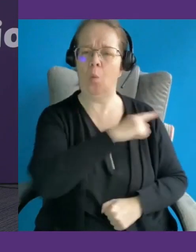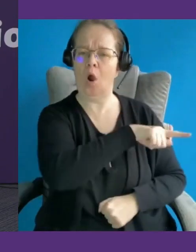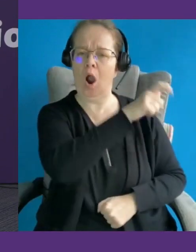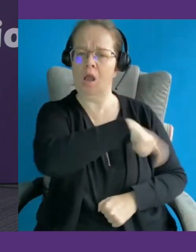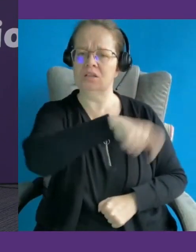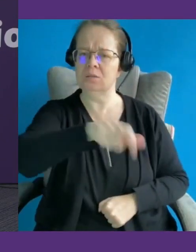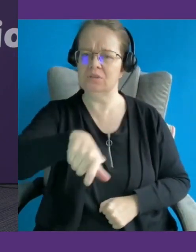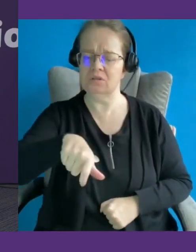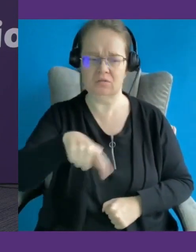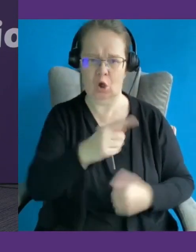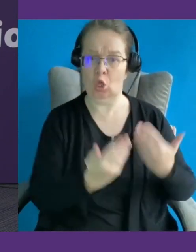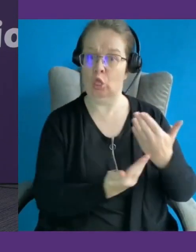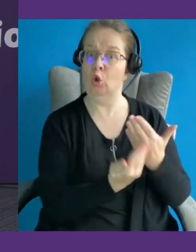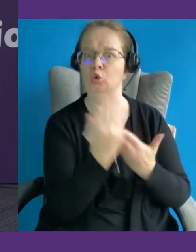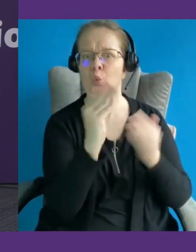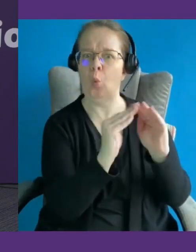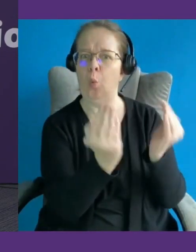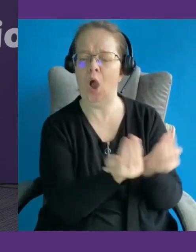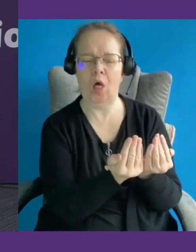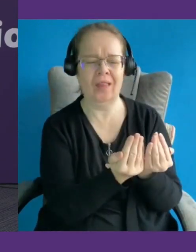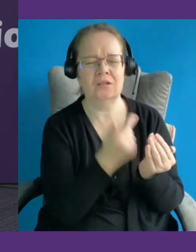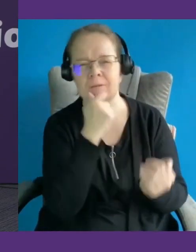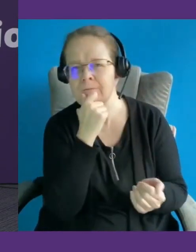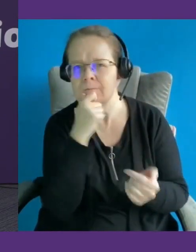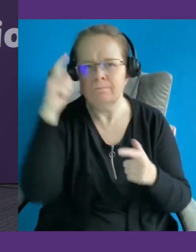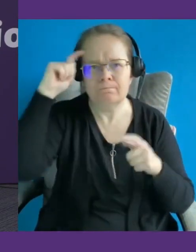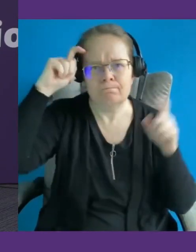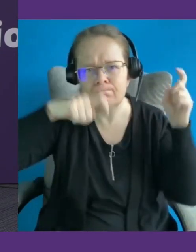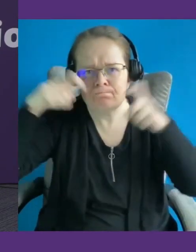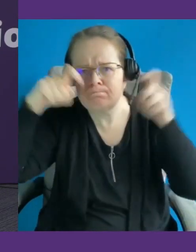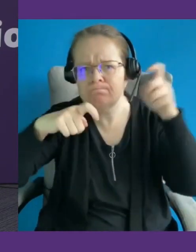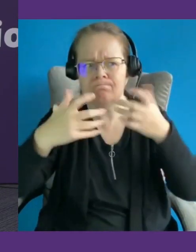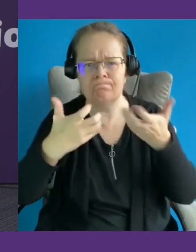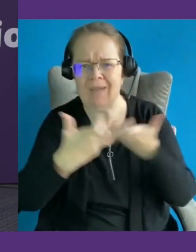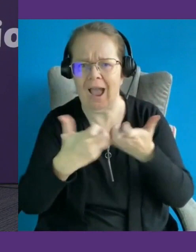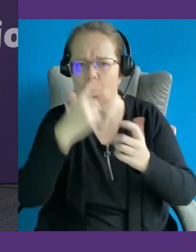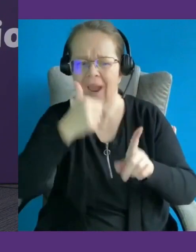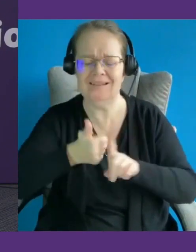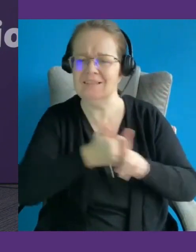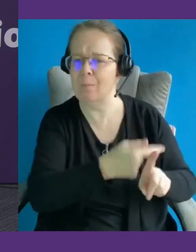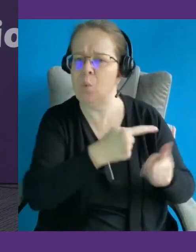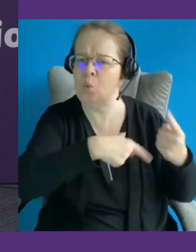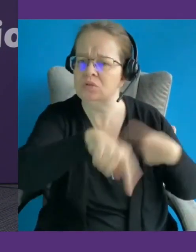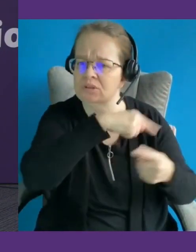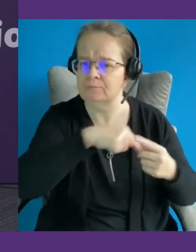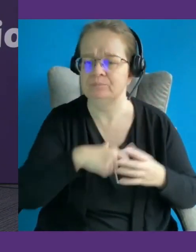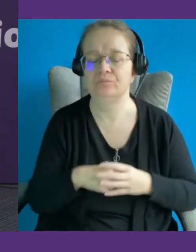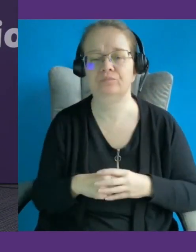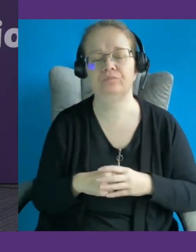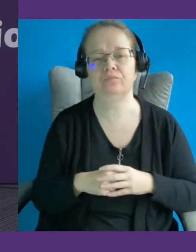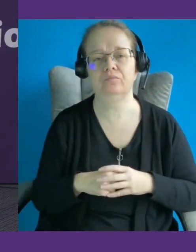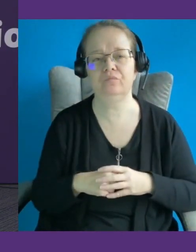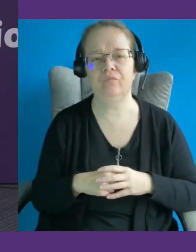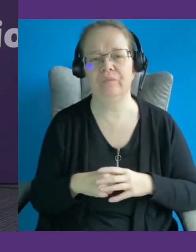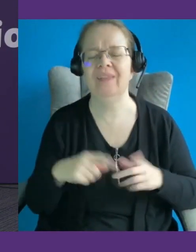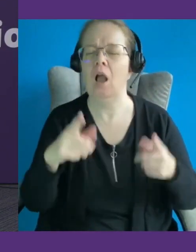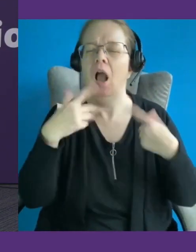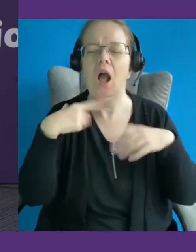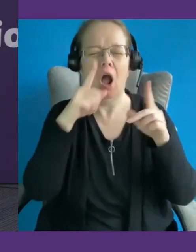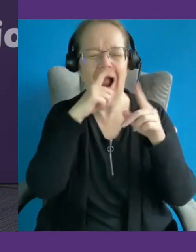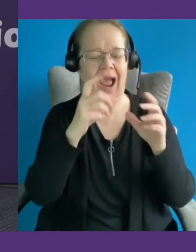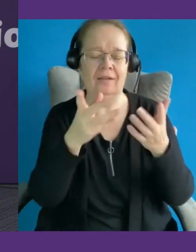world, and try and come up with some great features to support that. So to give a visual aid or two,